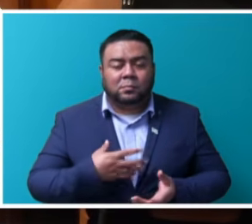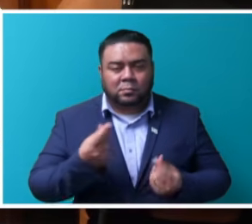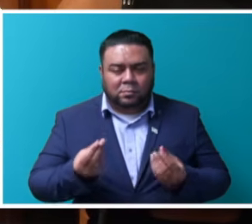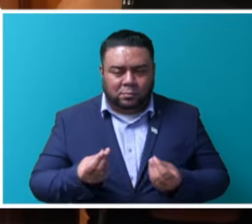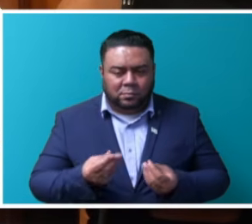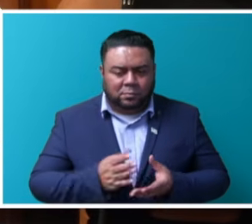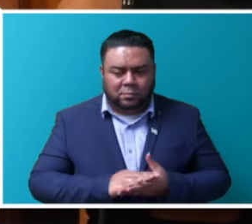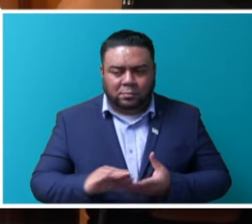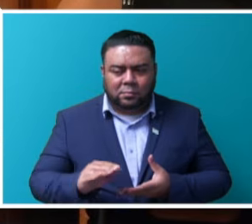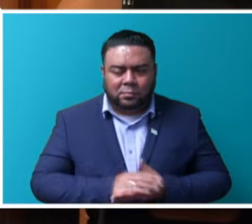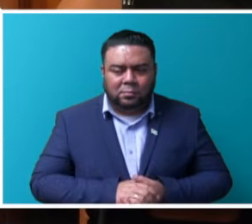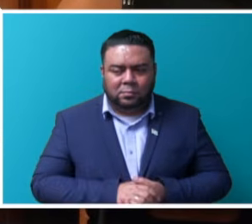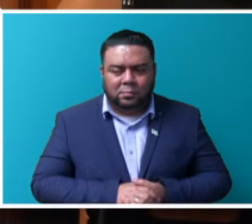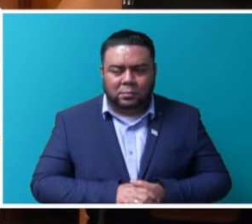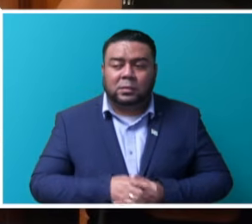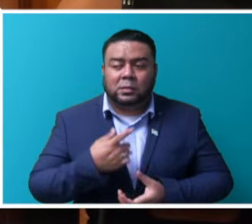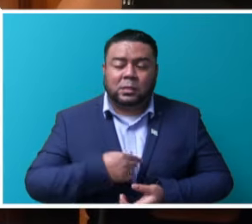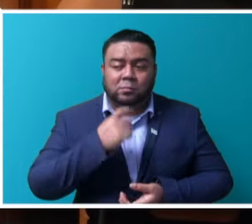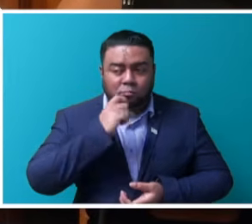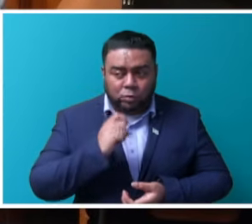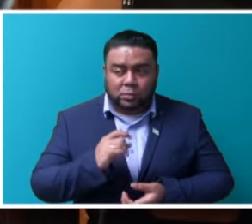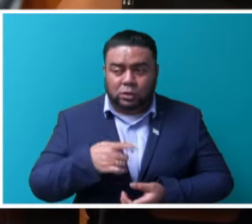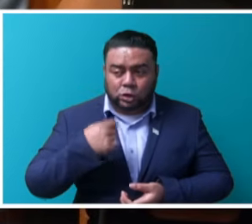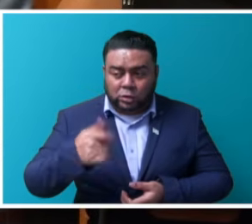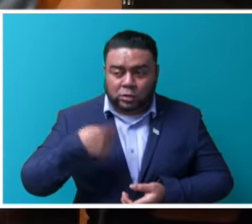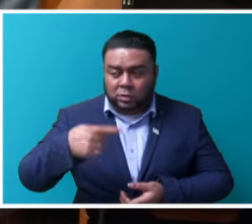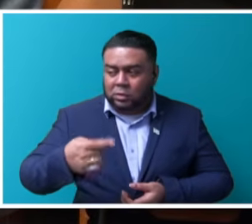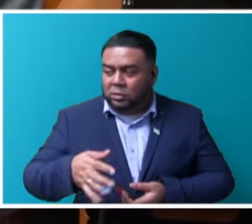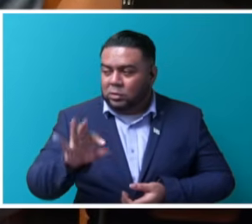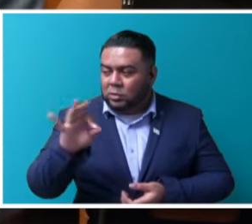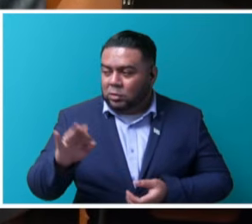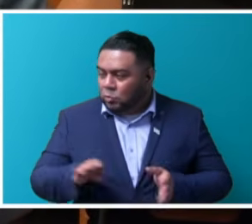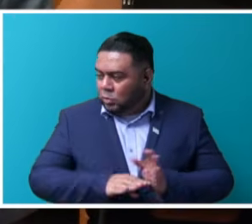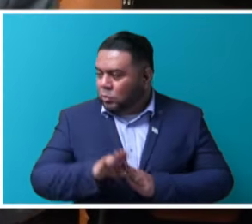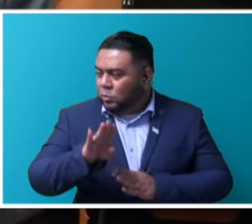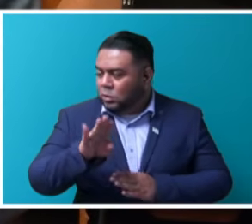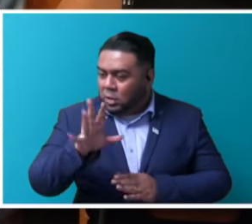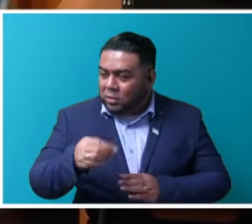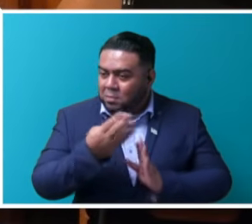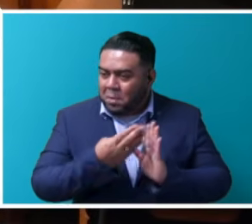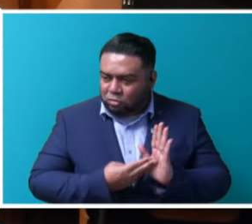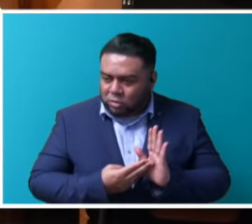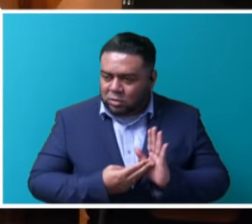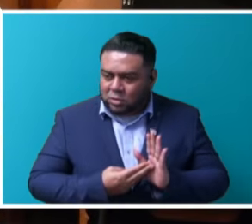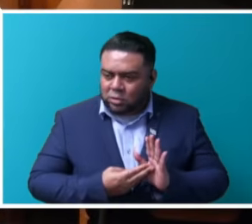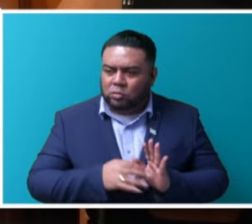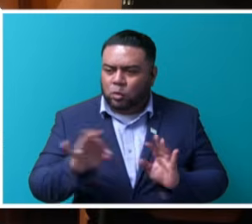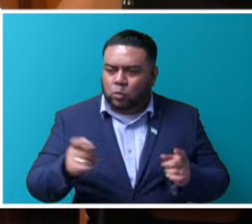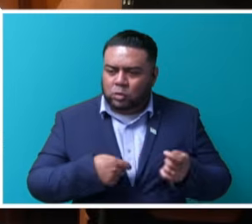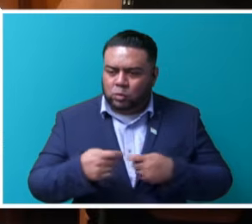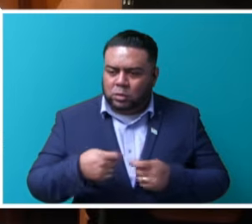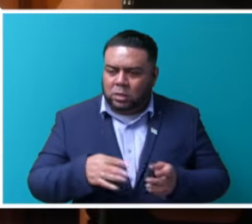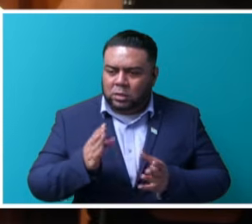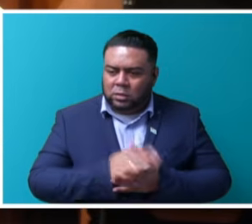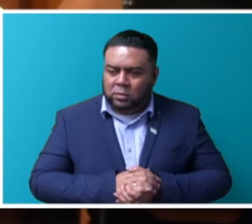ordinary Fijians. As I had promised earlier, there are no increases in this budget, no increases in taxes in this